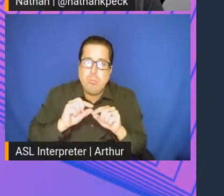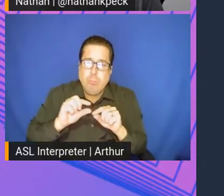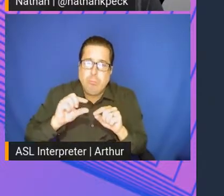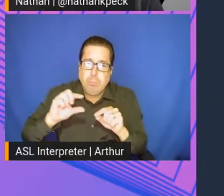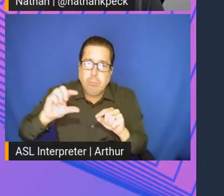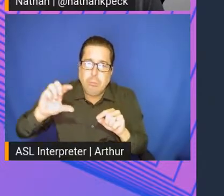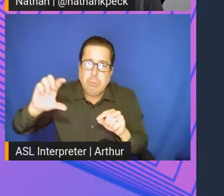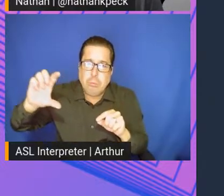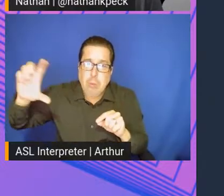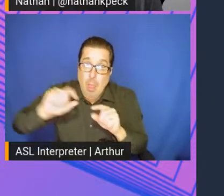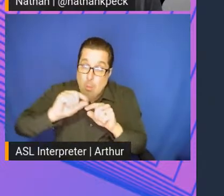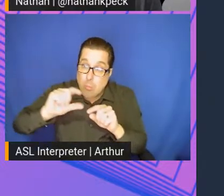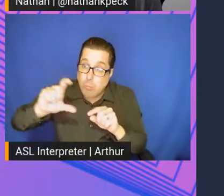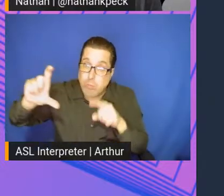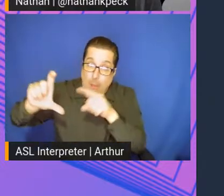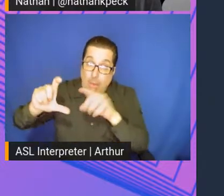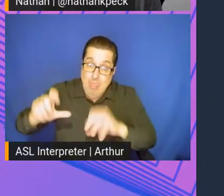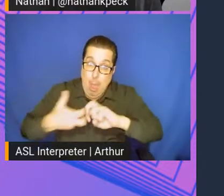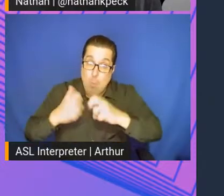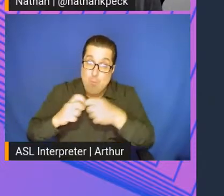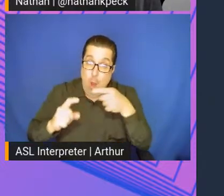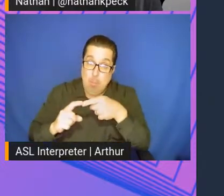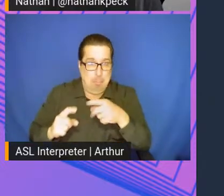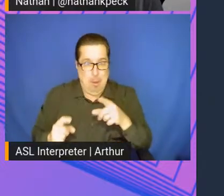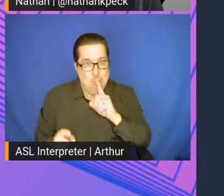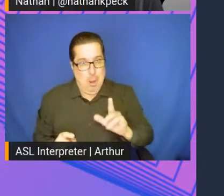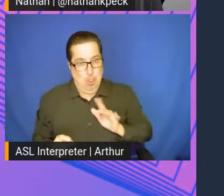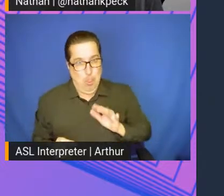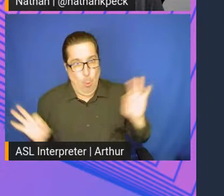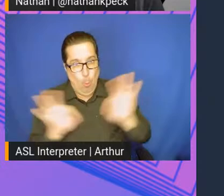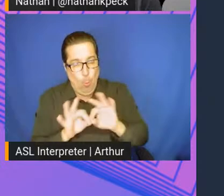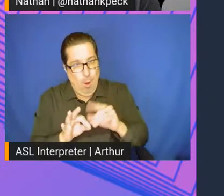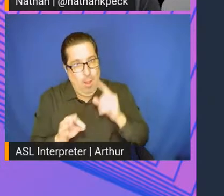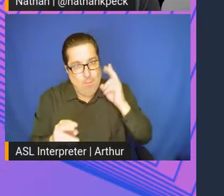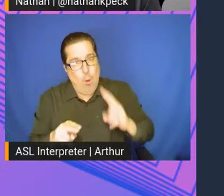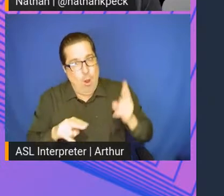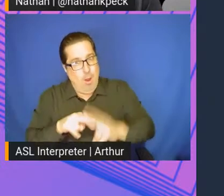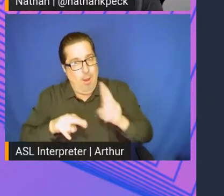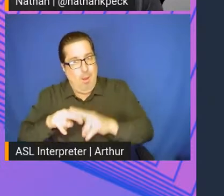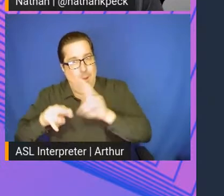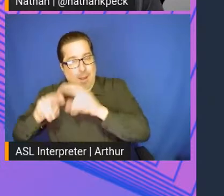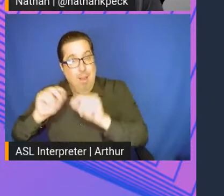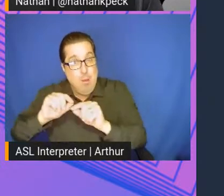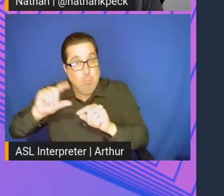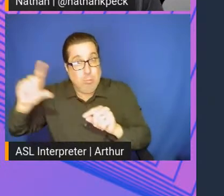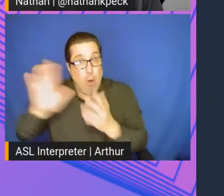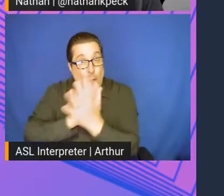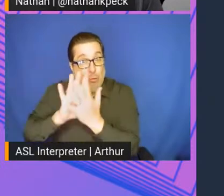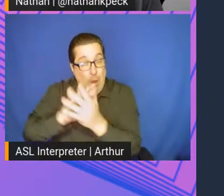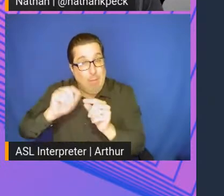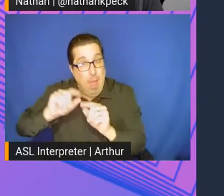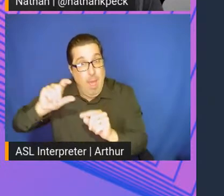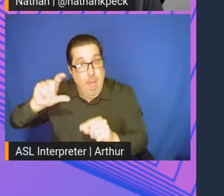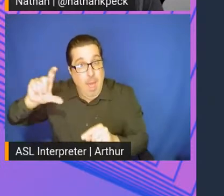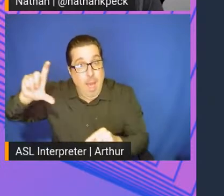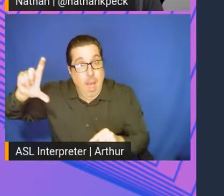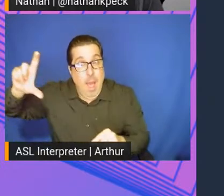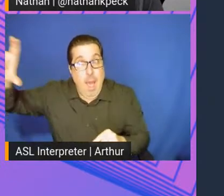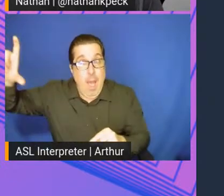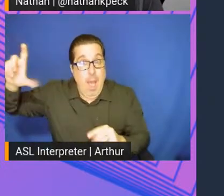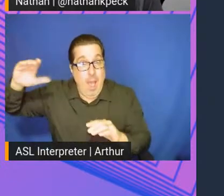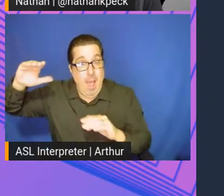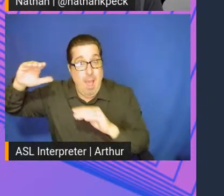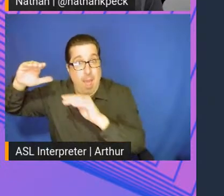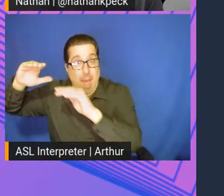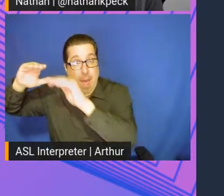to have. But I want to show you how App Runner scales out as this traffic rises. So as we reach a point where App